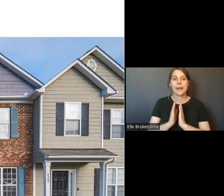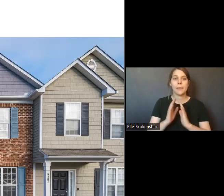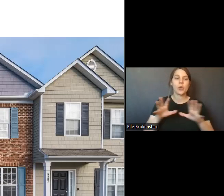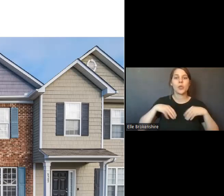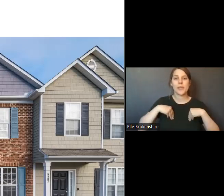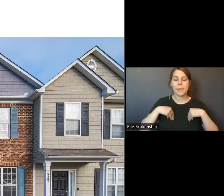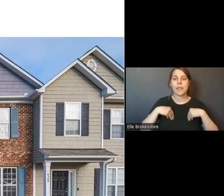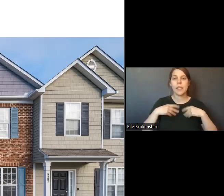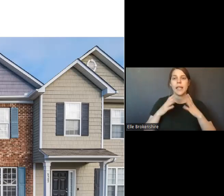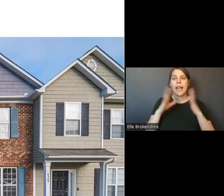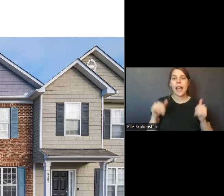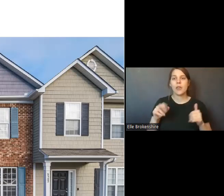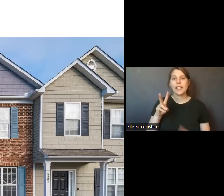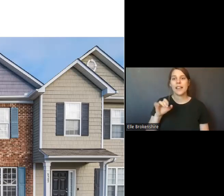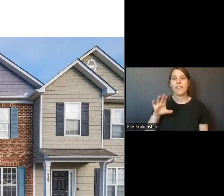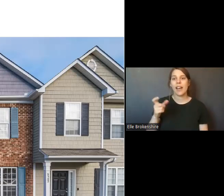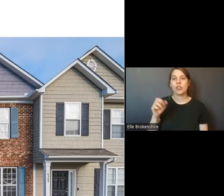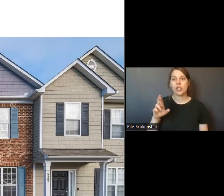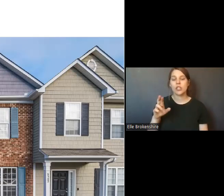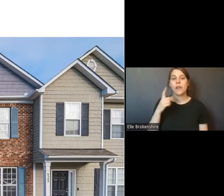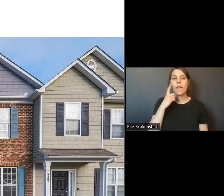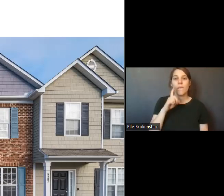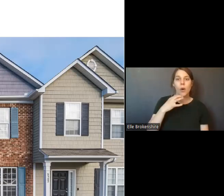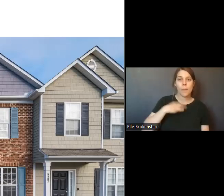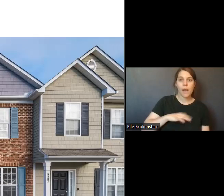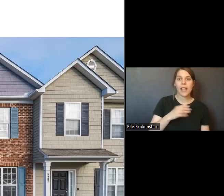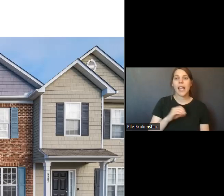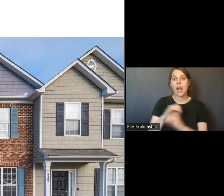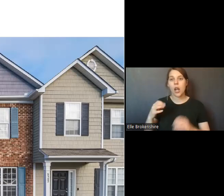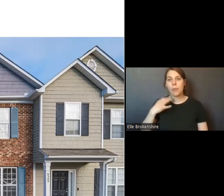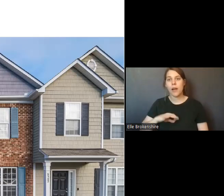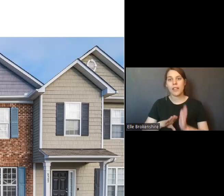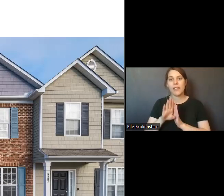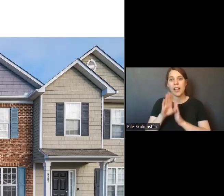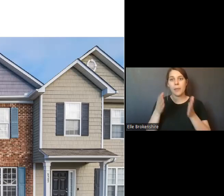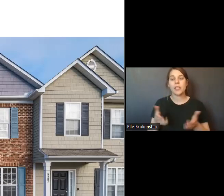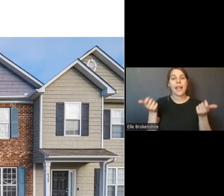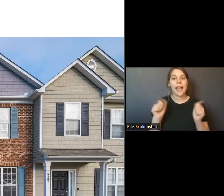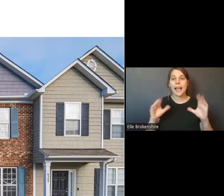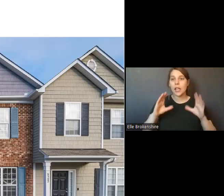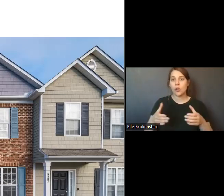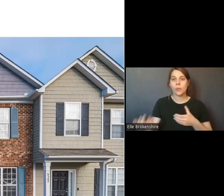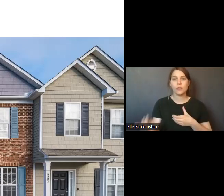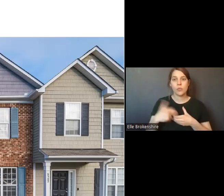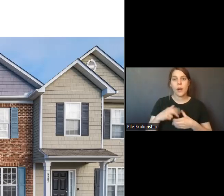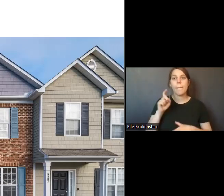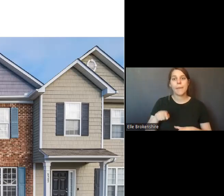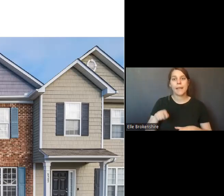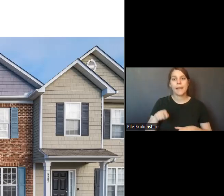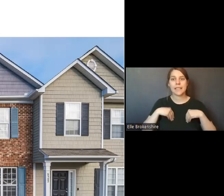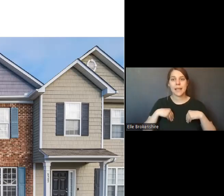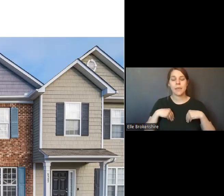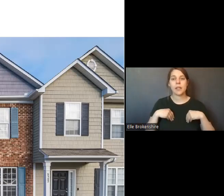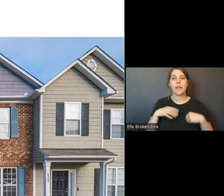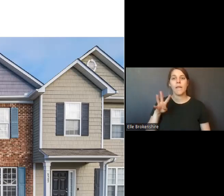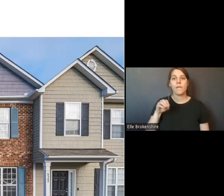borrowers are both nonprofits and for-profit developers, but any group that participates is going to have to accept a